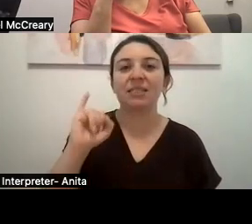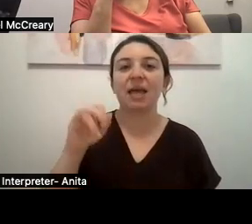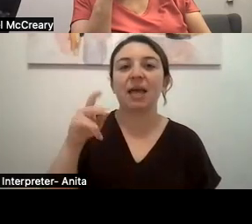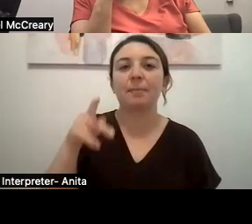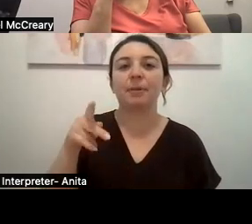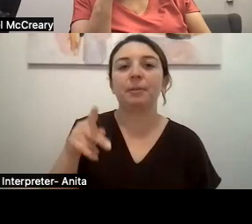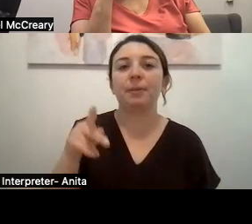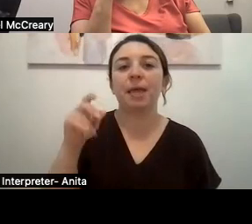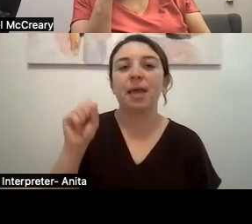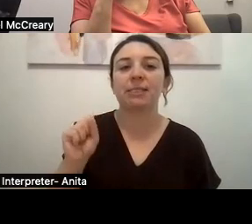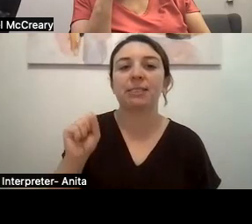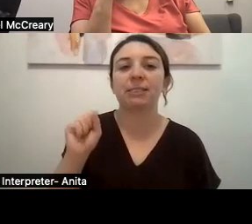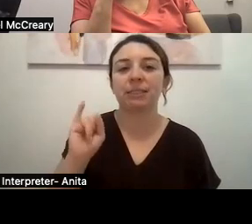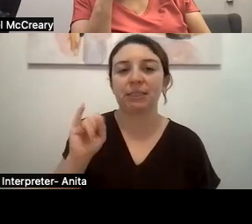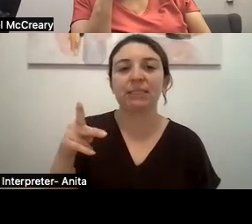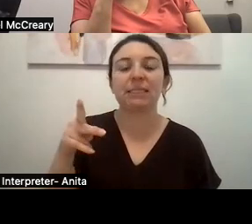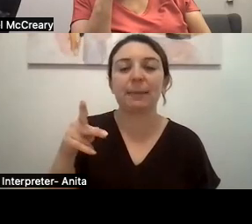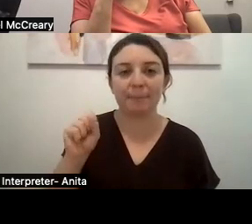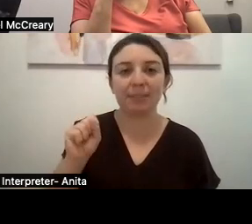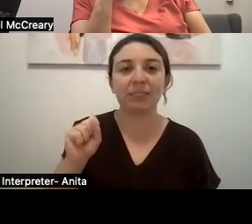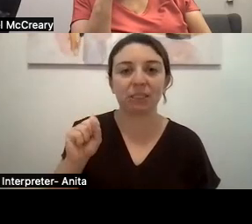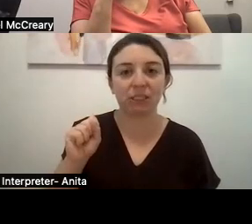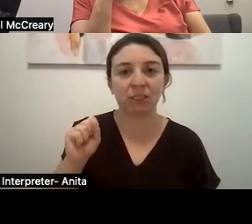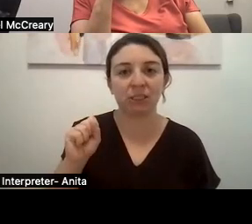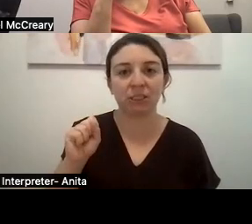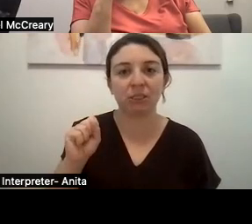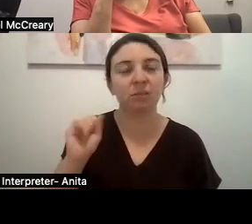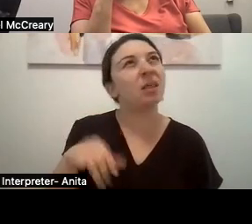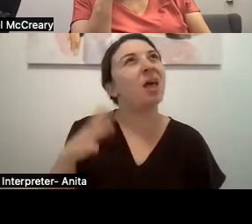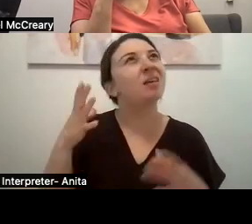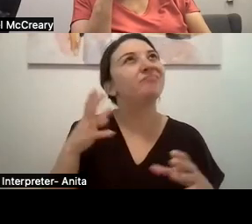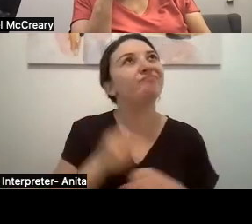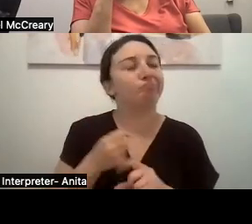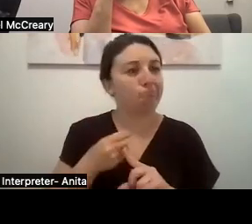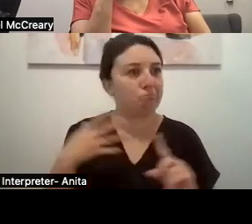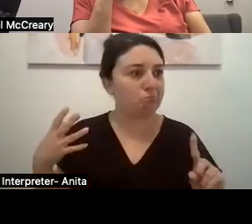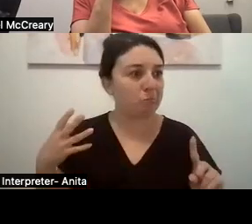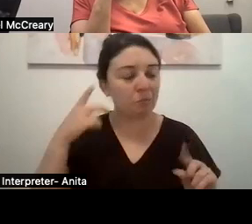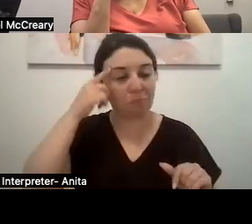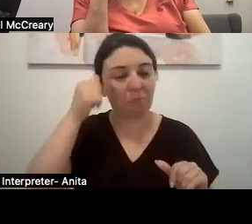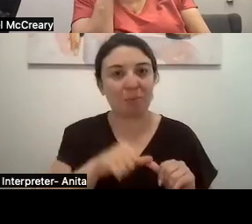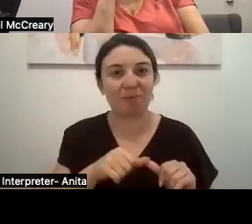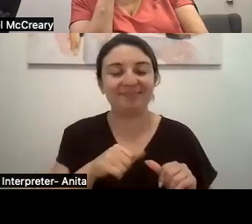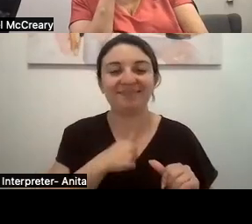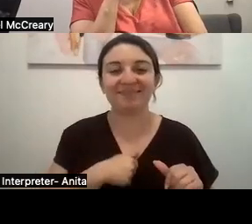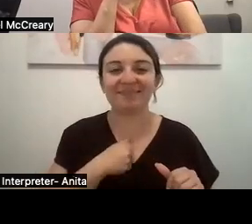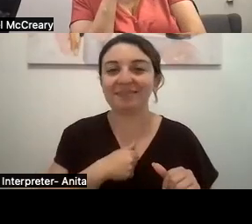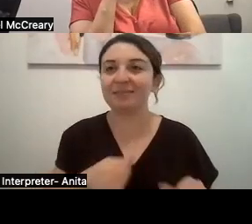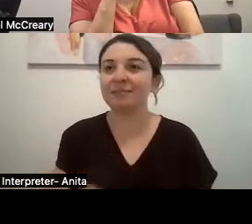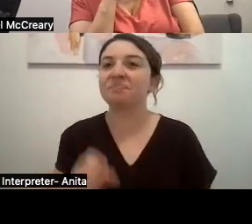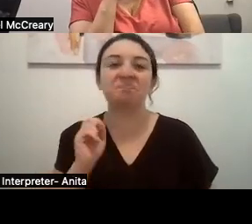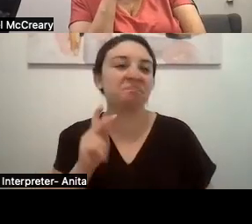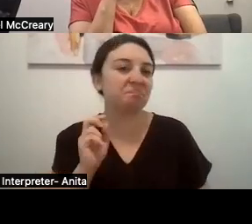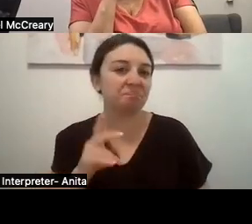SIPPS. It's a program. Okay, I can't even remember what it stands for right now. Sorry. That's okay. I'm sure